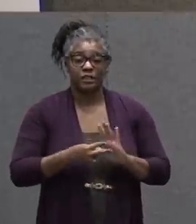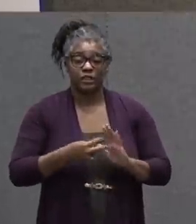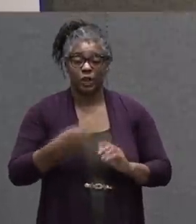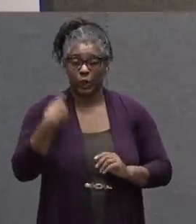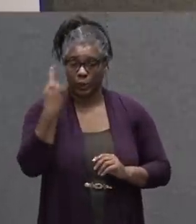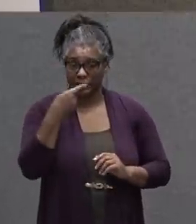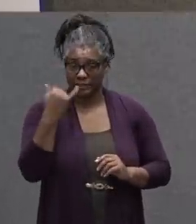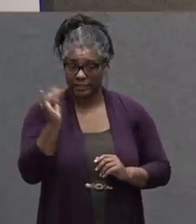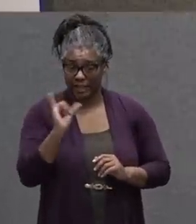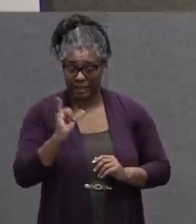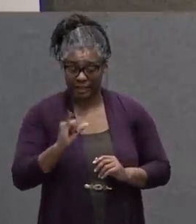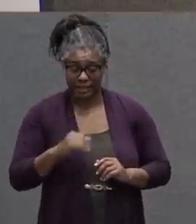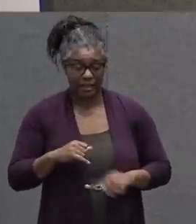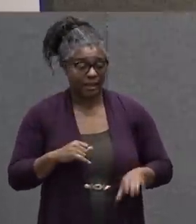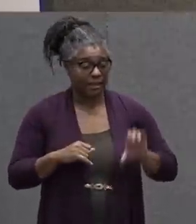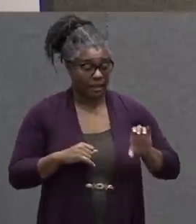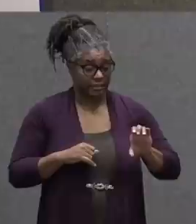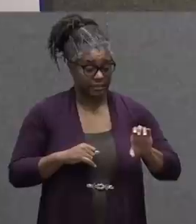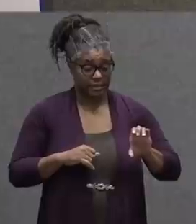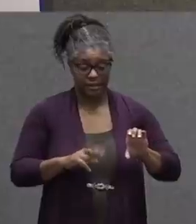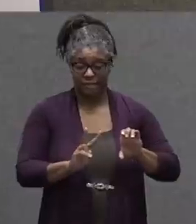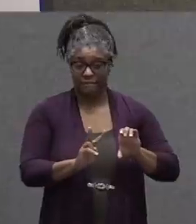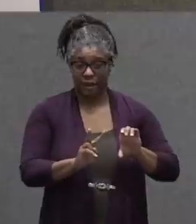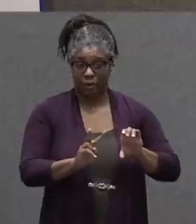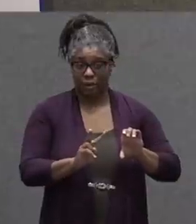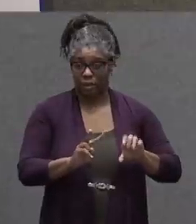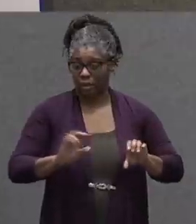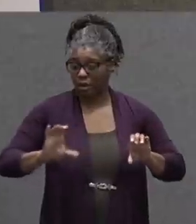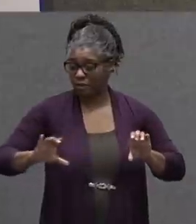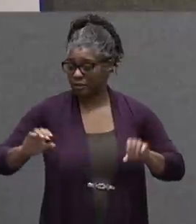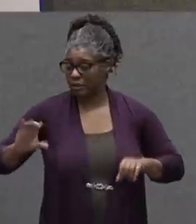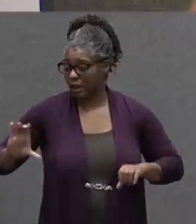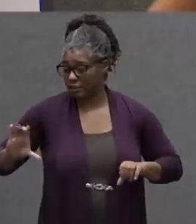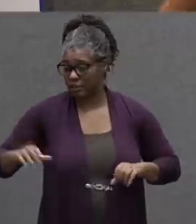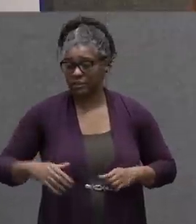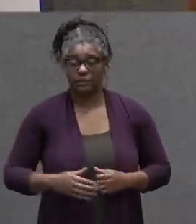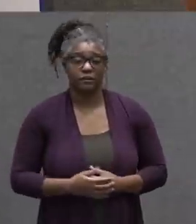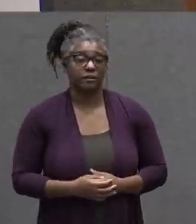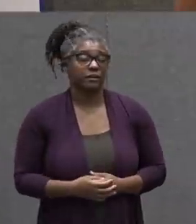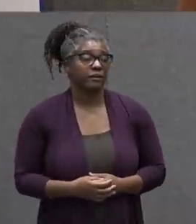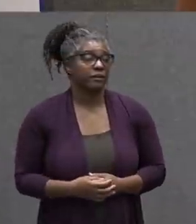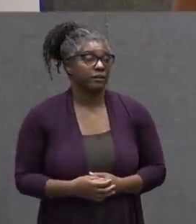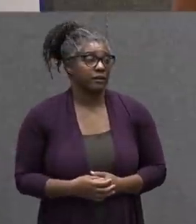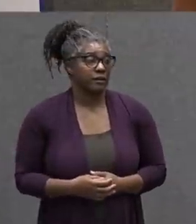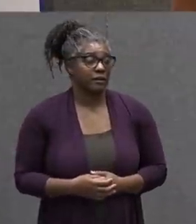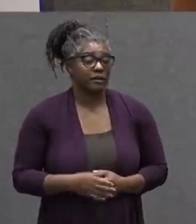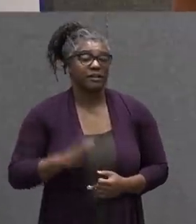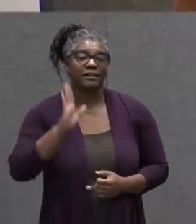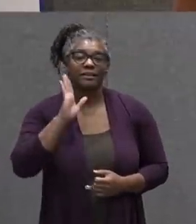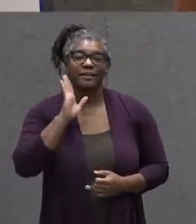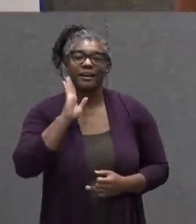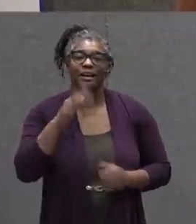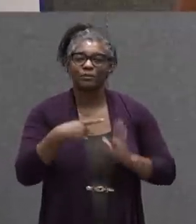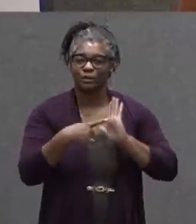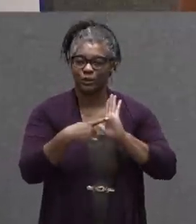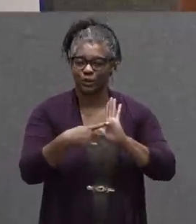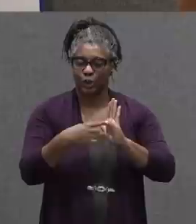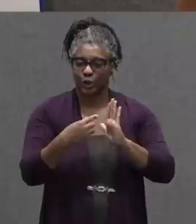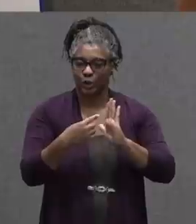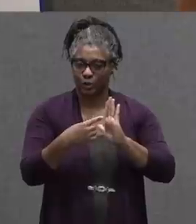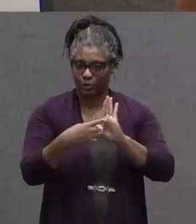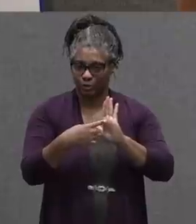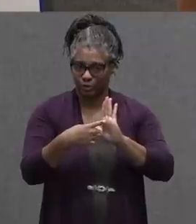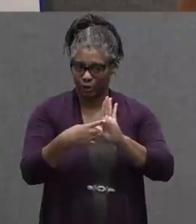Consonant, vowel, consonant, consonant. I'll show you another example from our game. I had